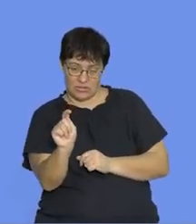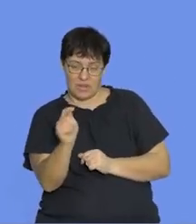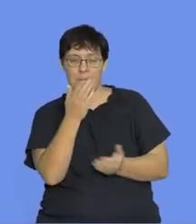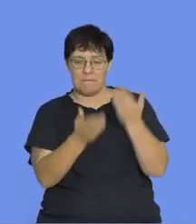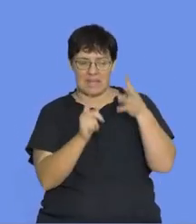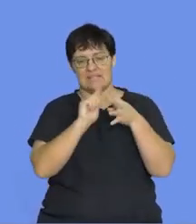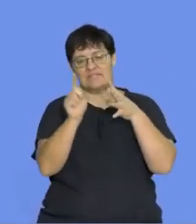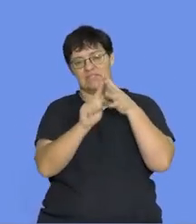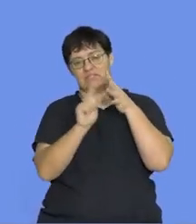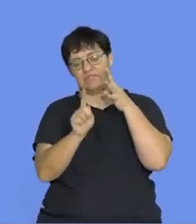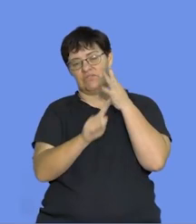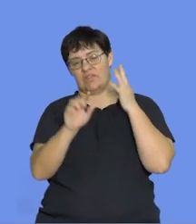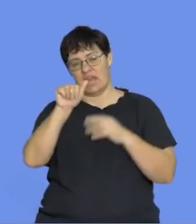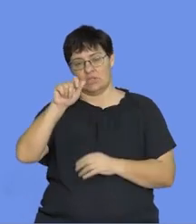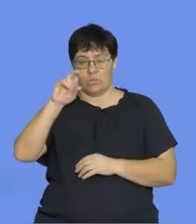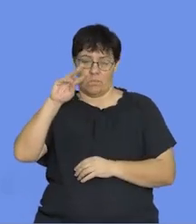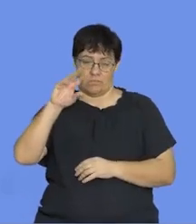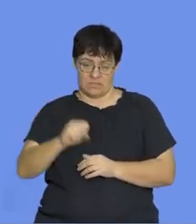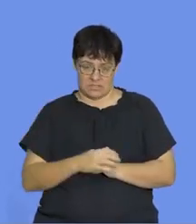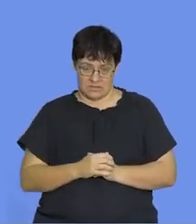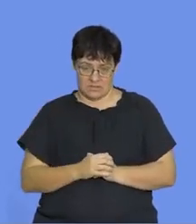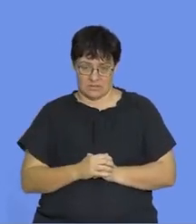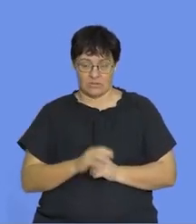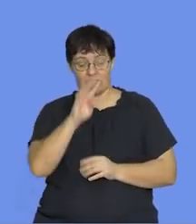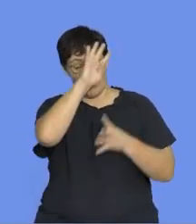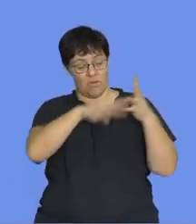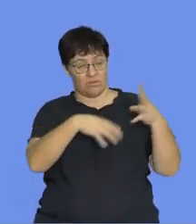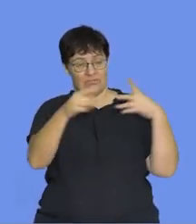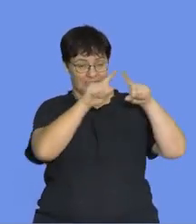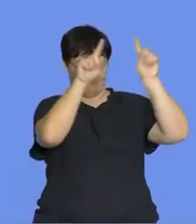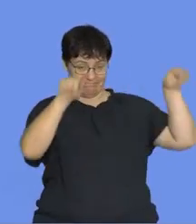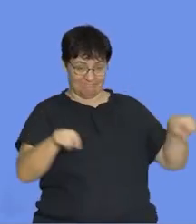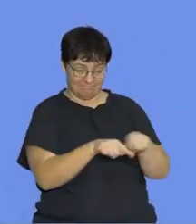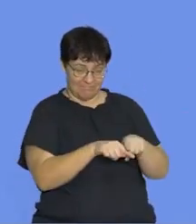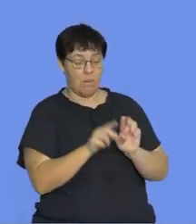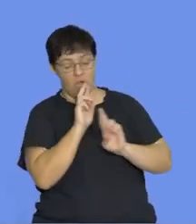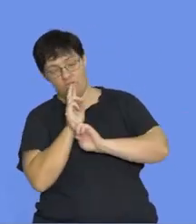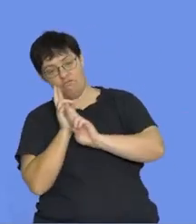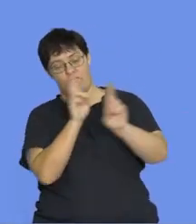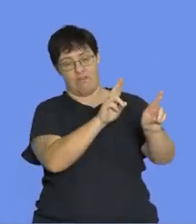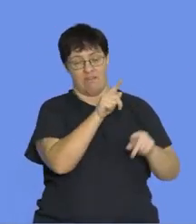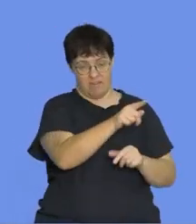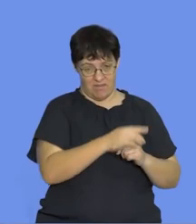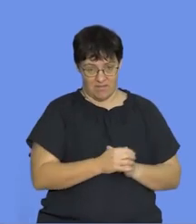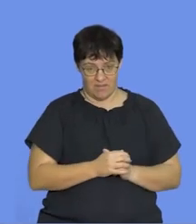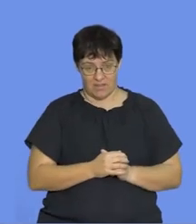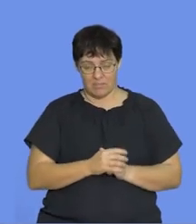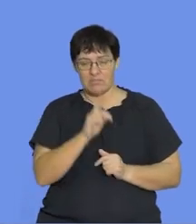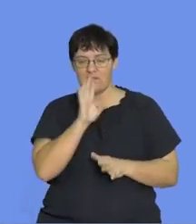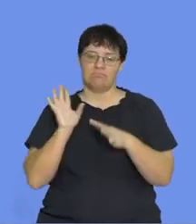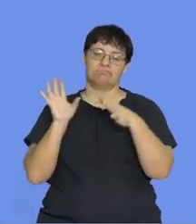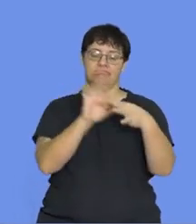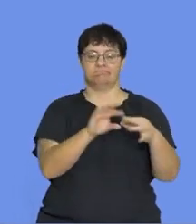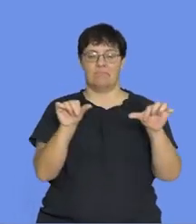different atoms. So the periodic table of elements becomes our point of reference when we talk about the relative